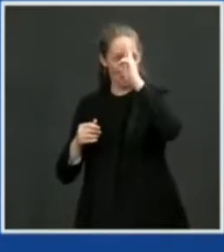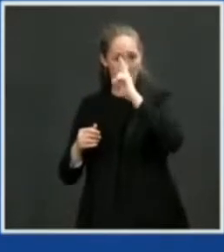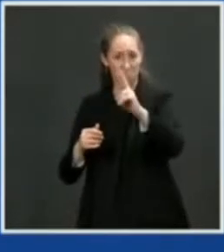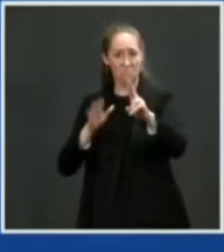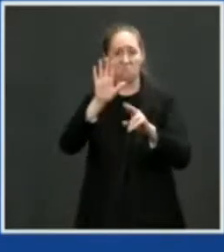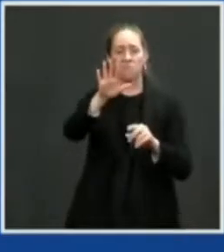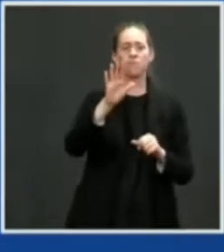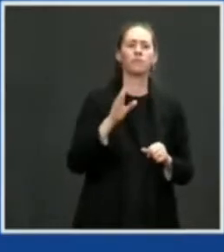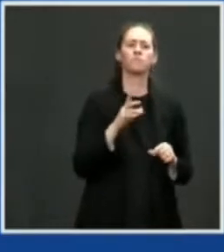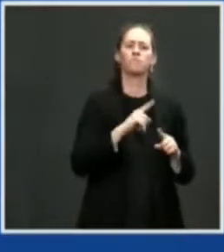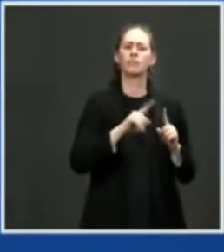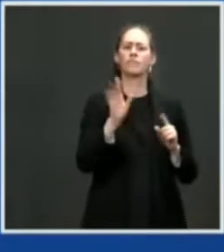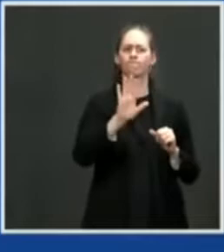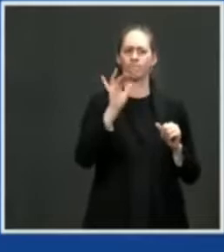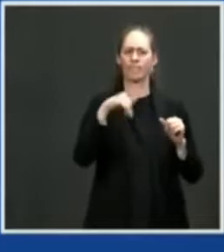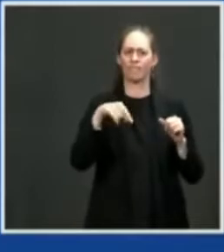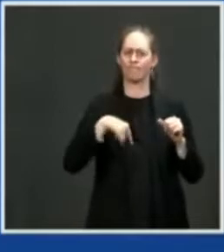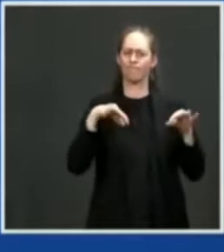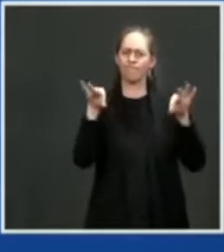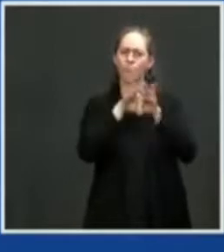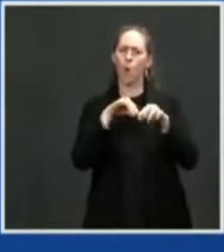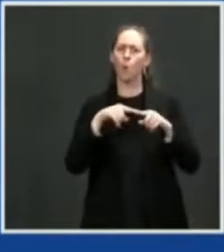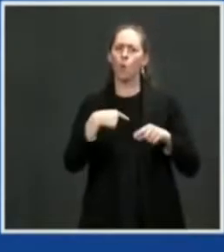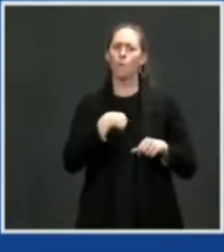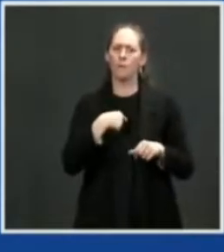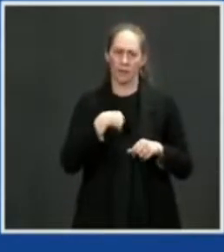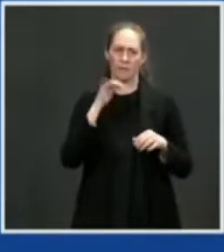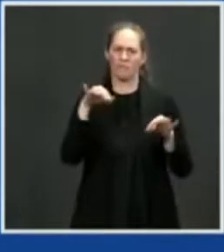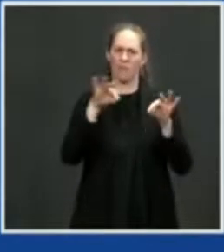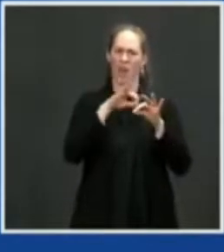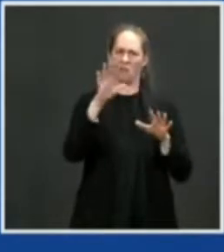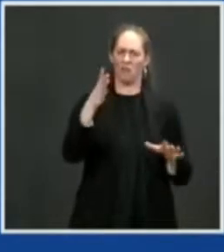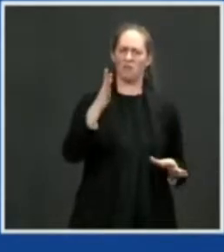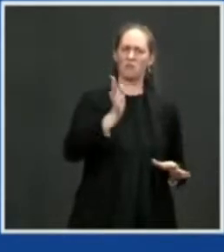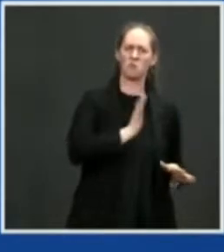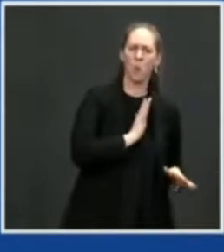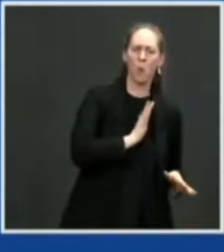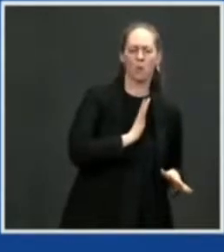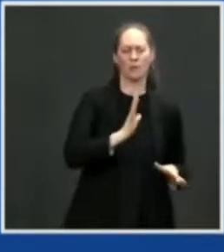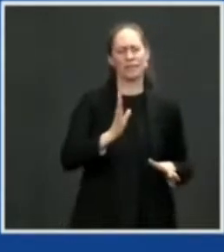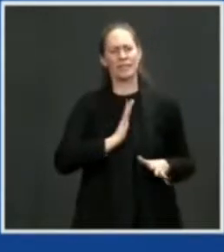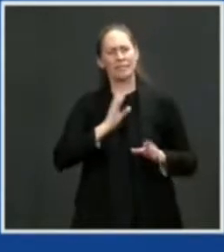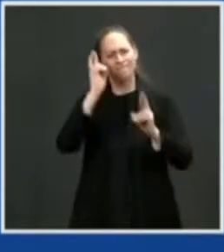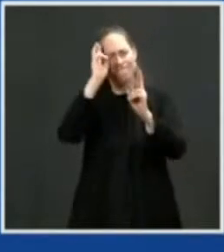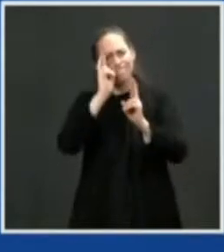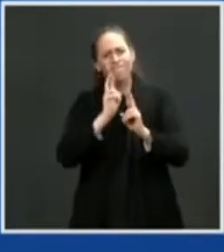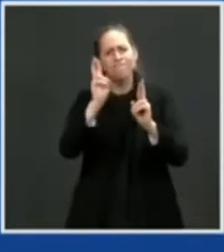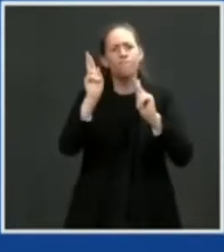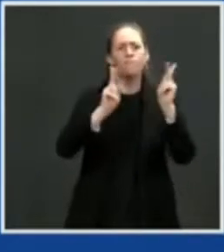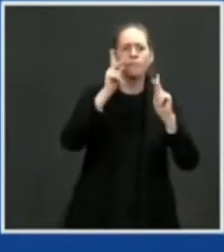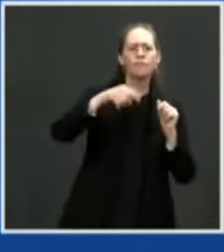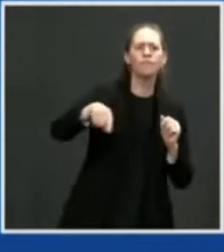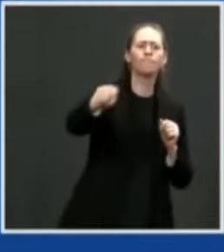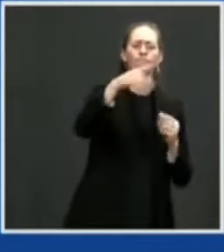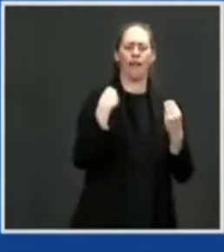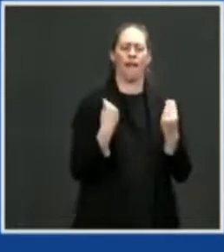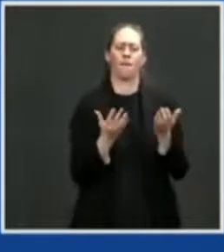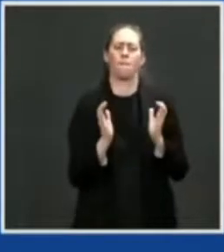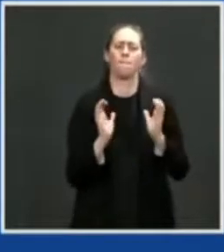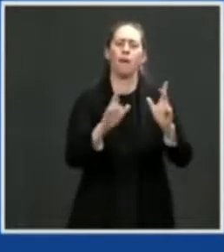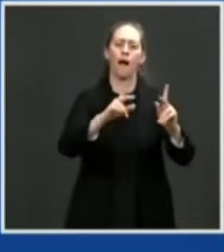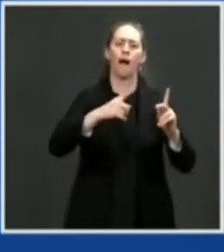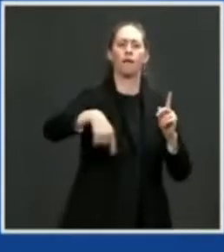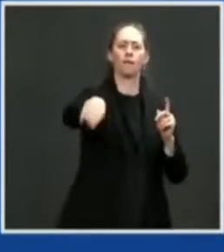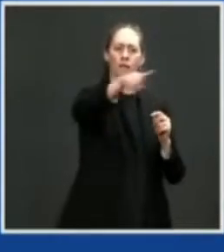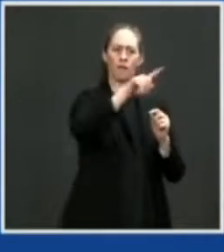could someone remind me? To restore the soul, dignity, honor, honesty, transparency to the American political system. Look